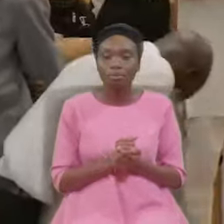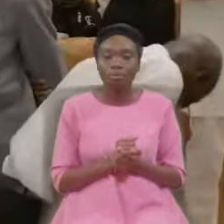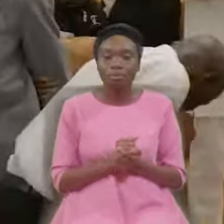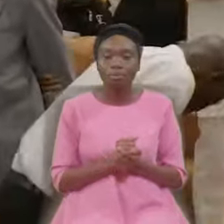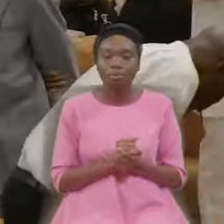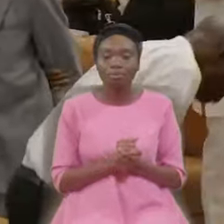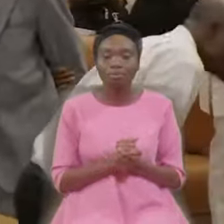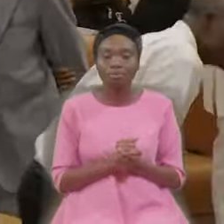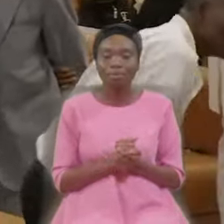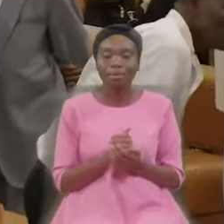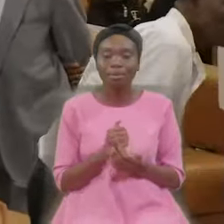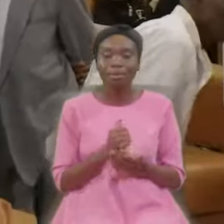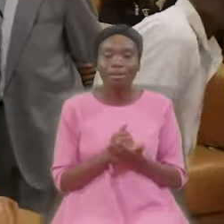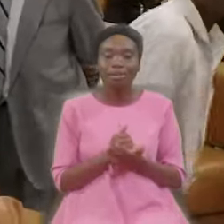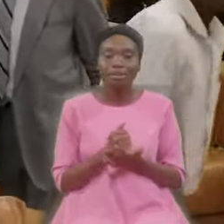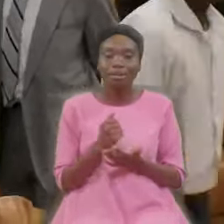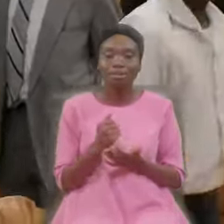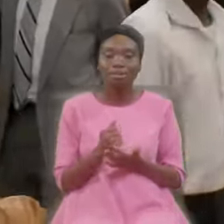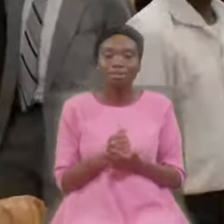I said amen.